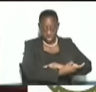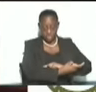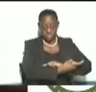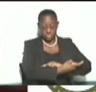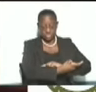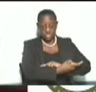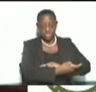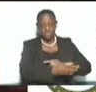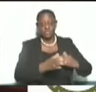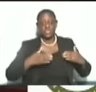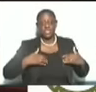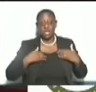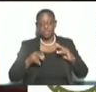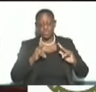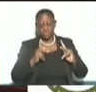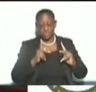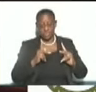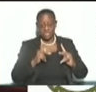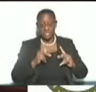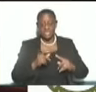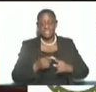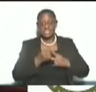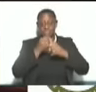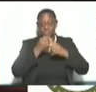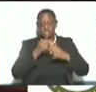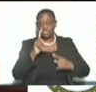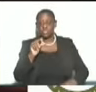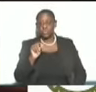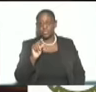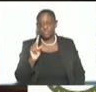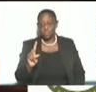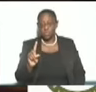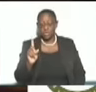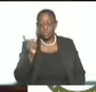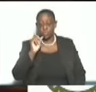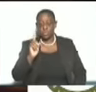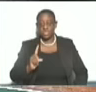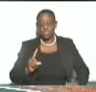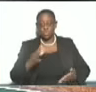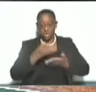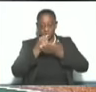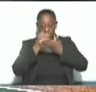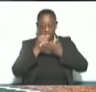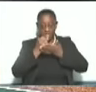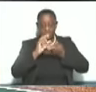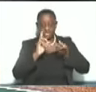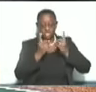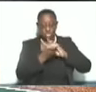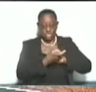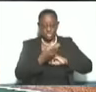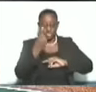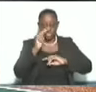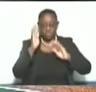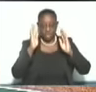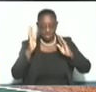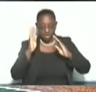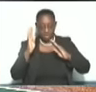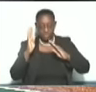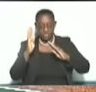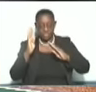Davis administration was elected in September 2021 with the ambitious goal to transform the Bahamas, making it more sustainable